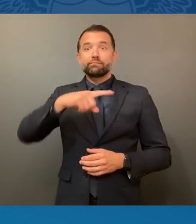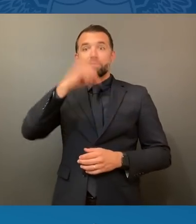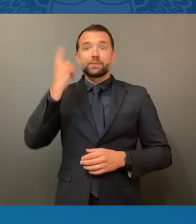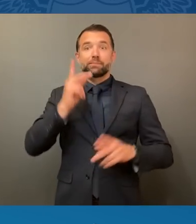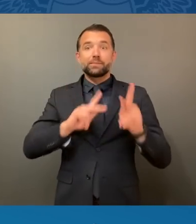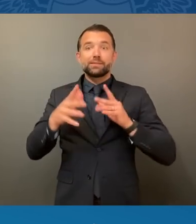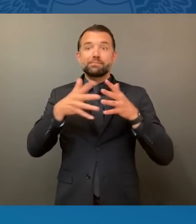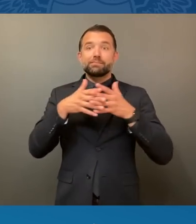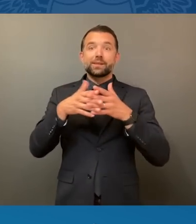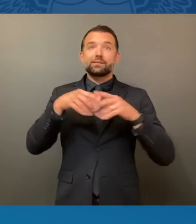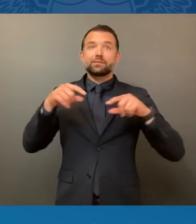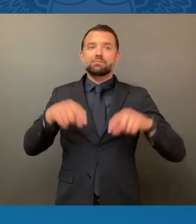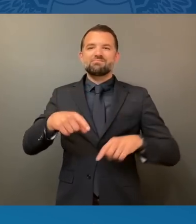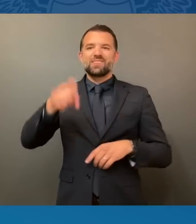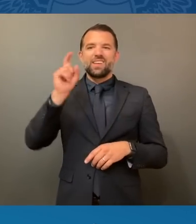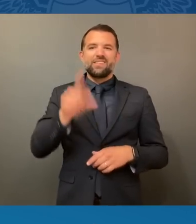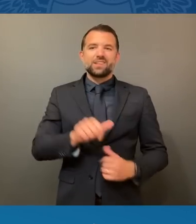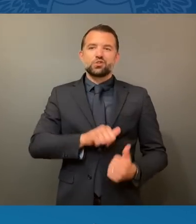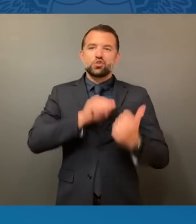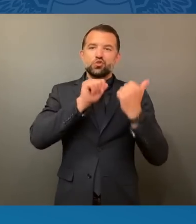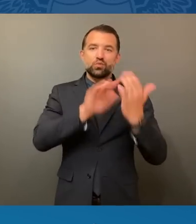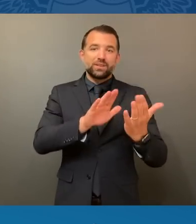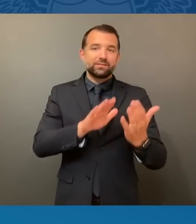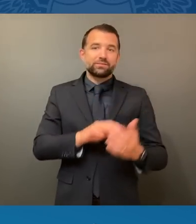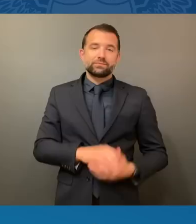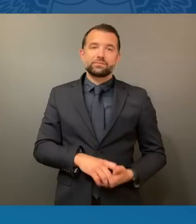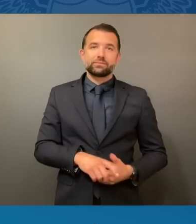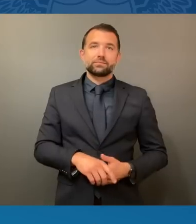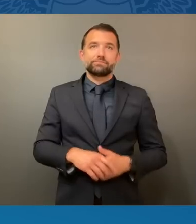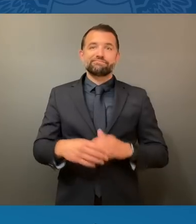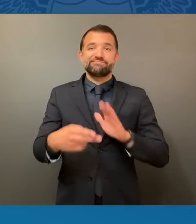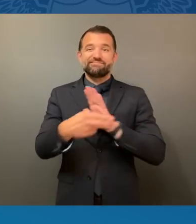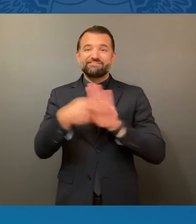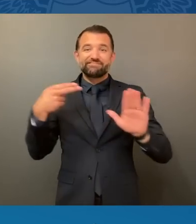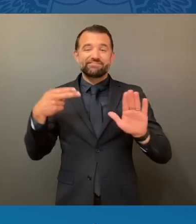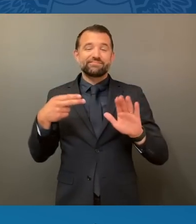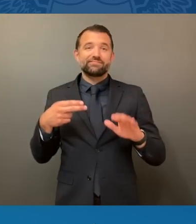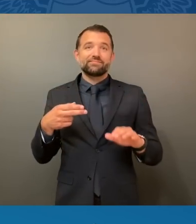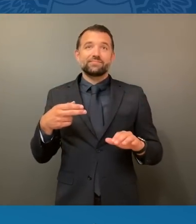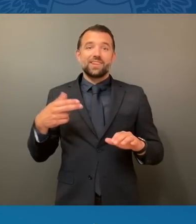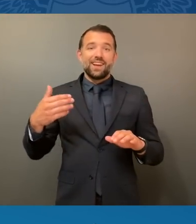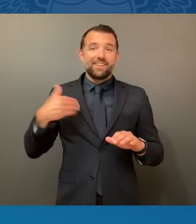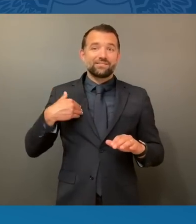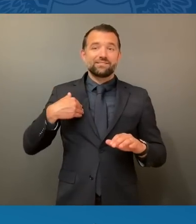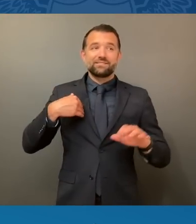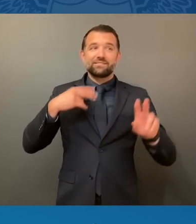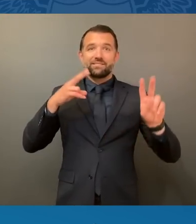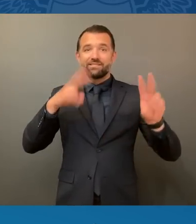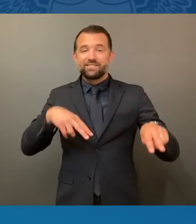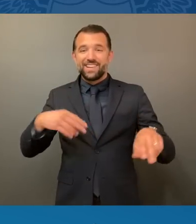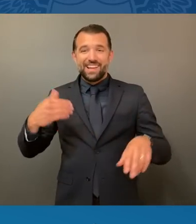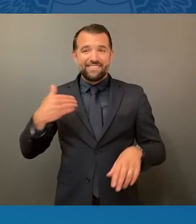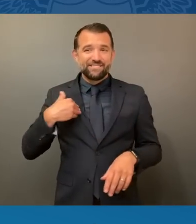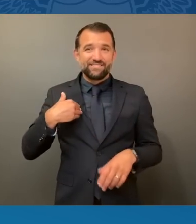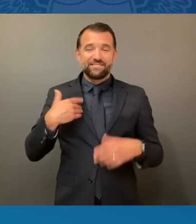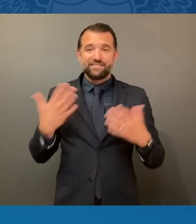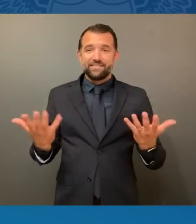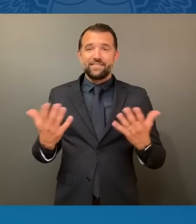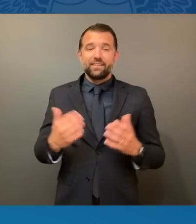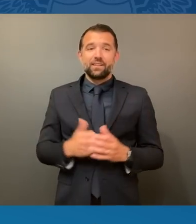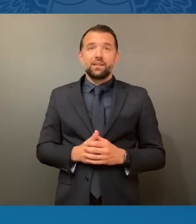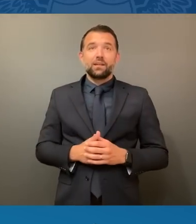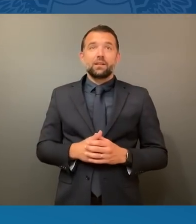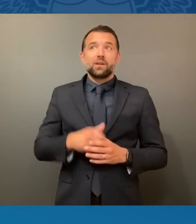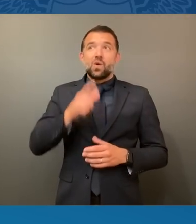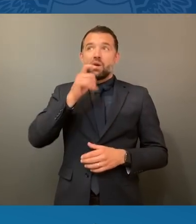that there are still stigmas associated Yes. with this. And so all of us as opinion leaders and having